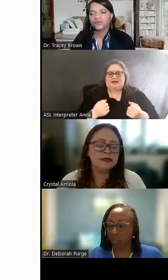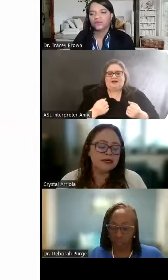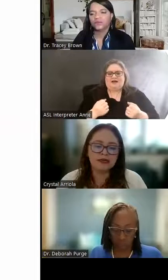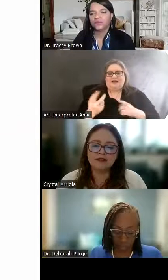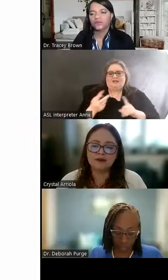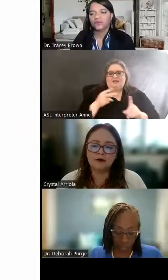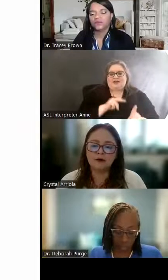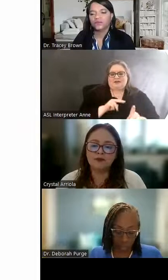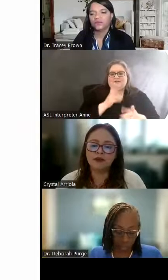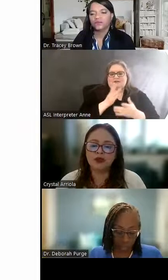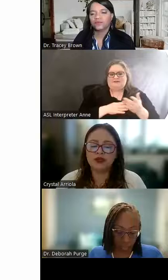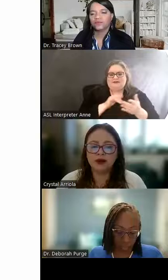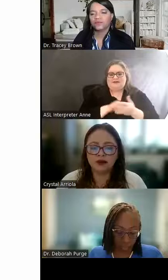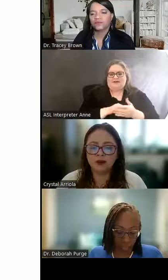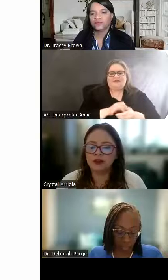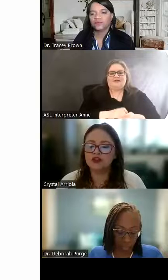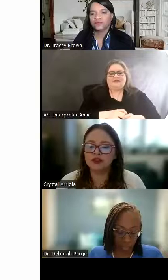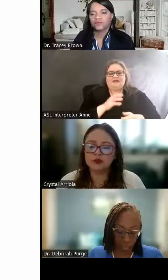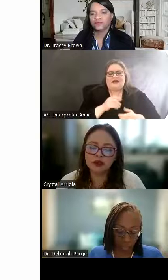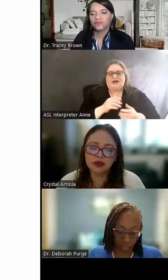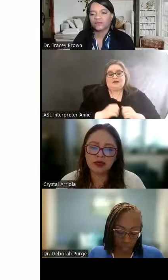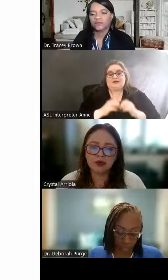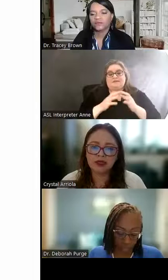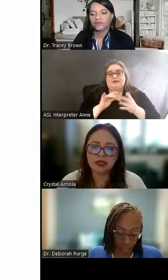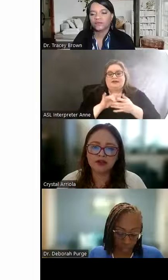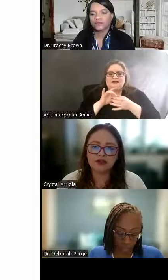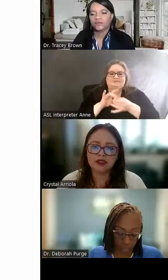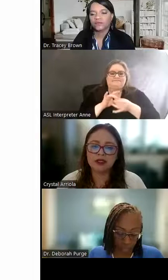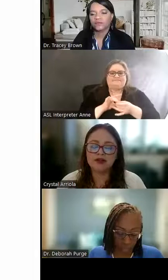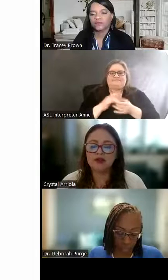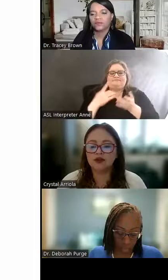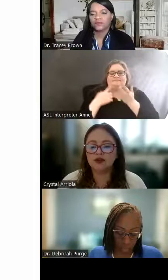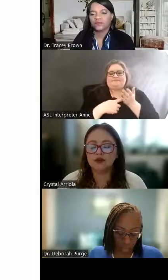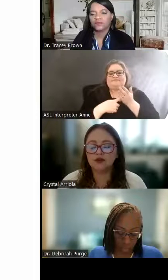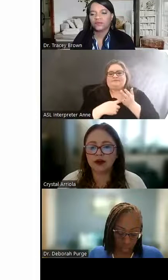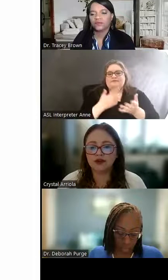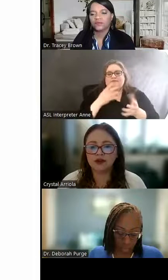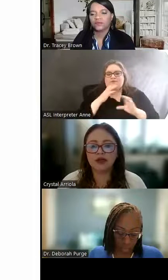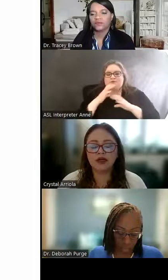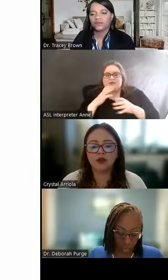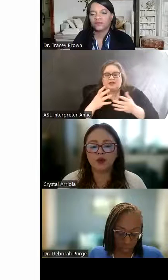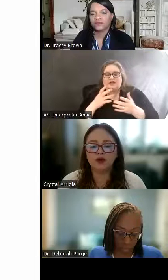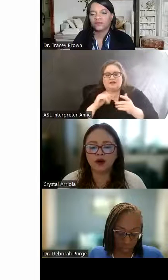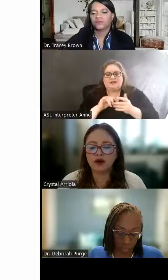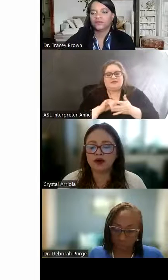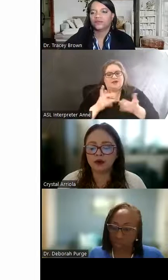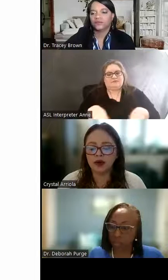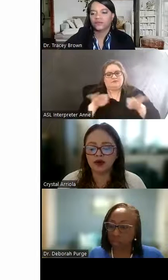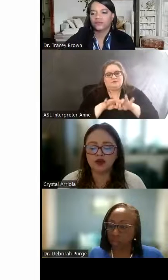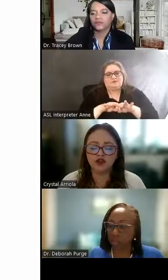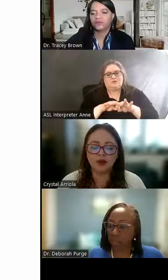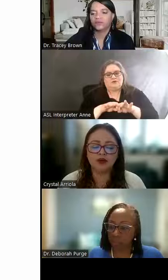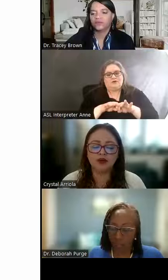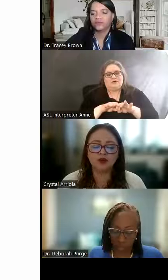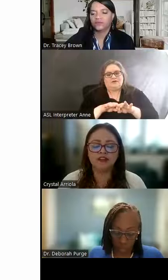it. And so building that collaboration, building that communication is a huge factor. And when we're talking about